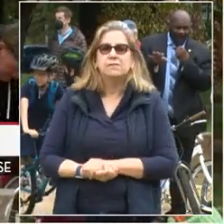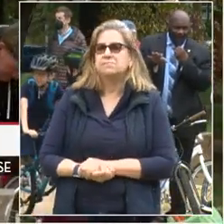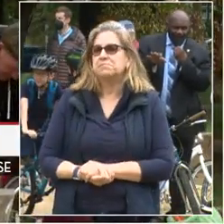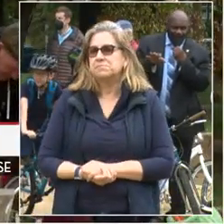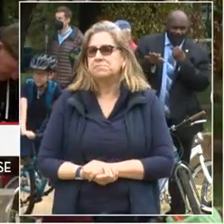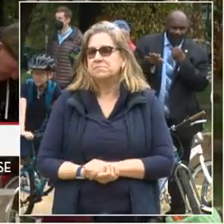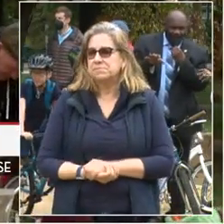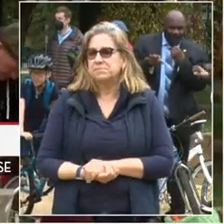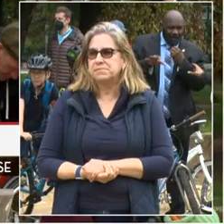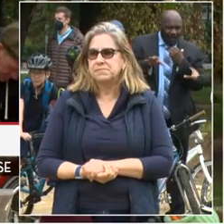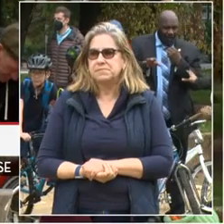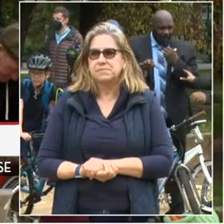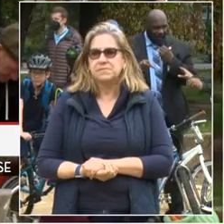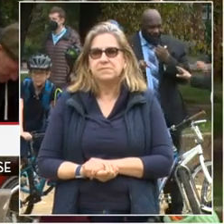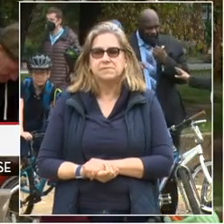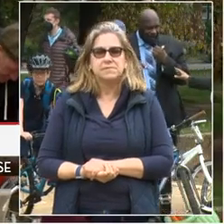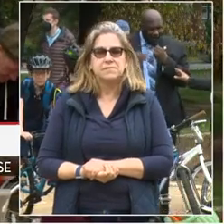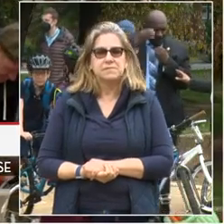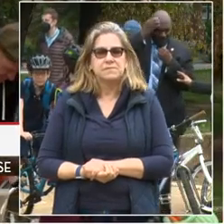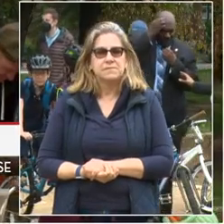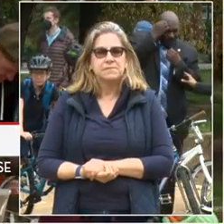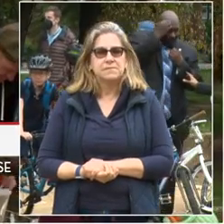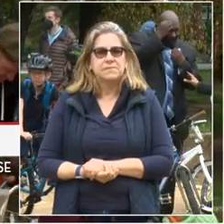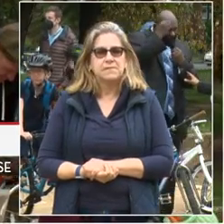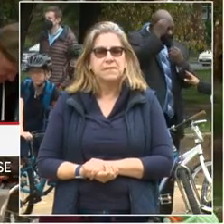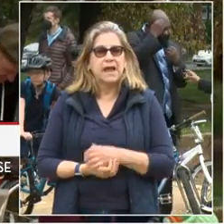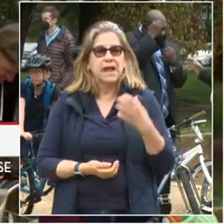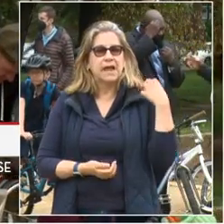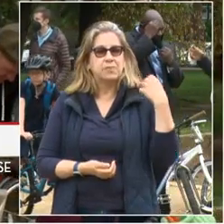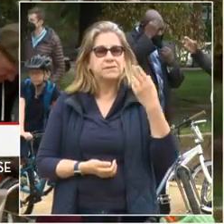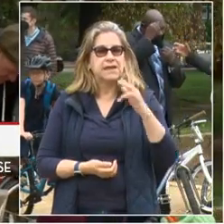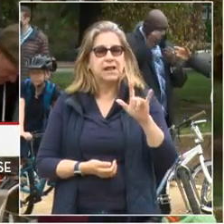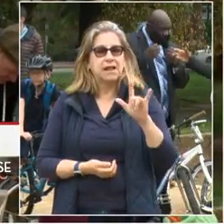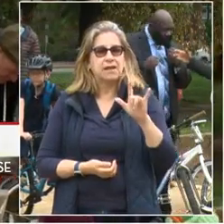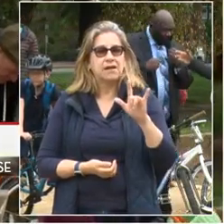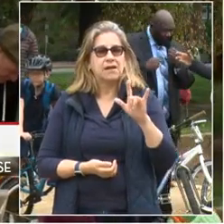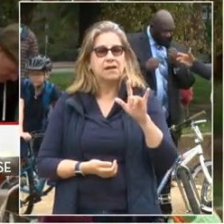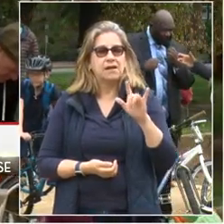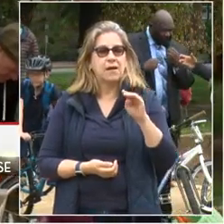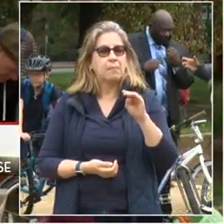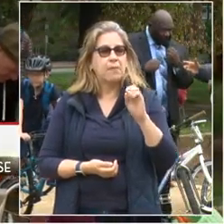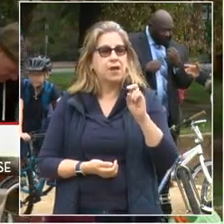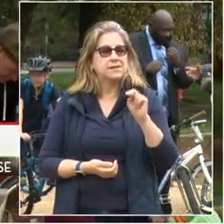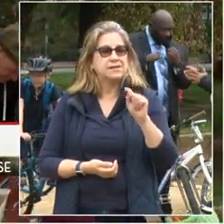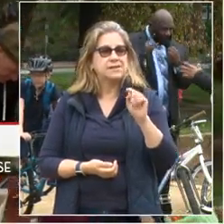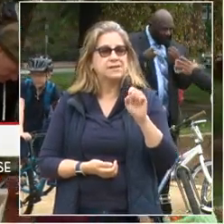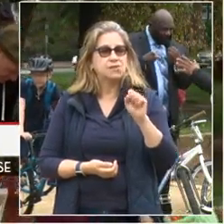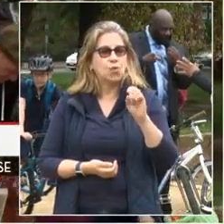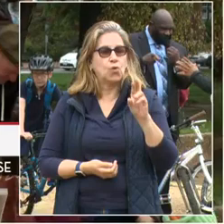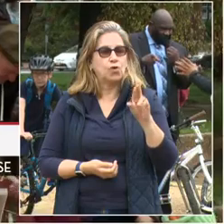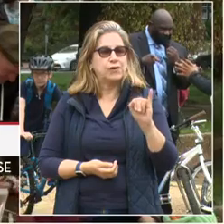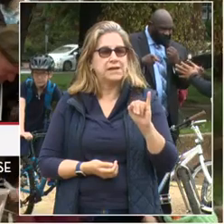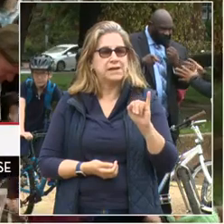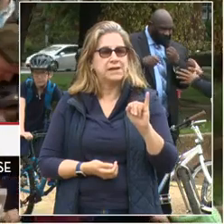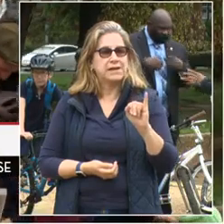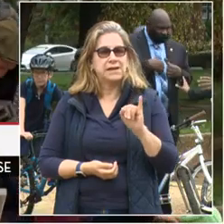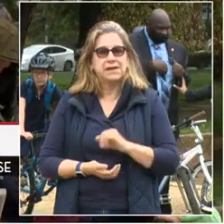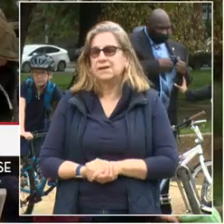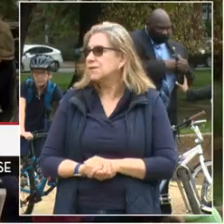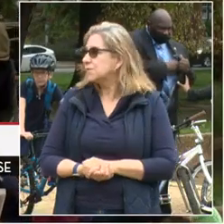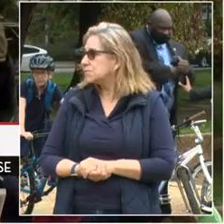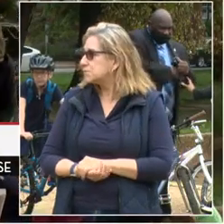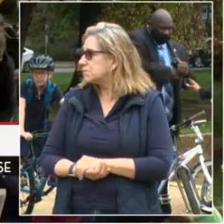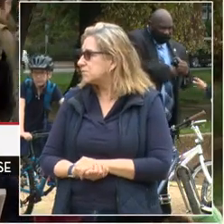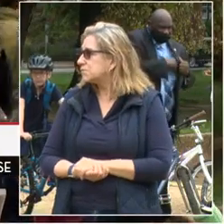excellent. How about Capitol Hill Montessori? There we go. Brent Elementary